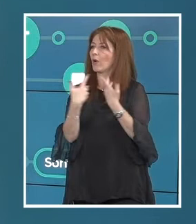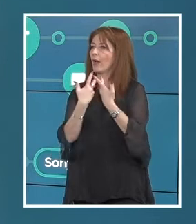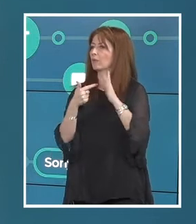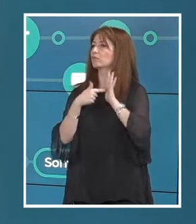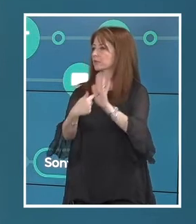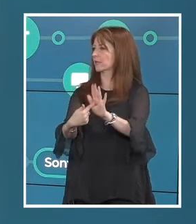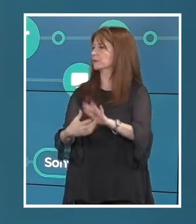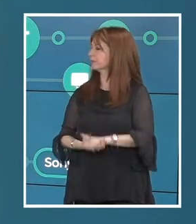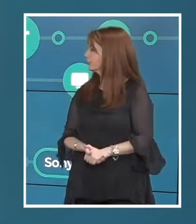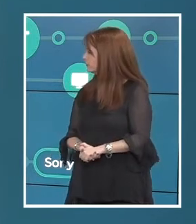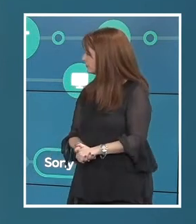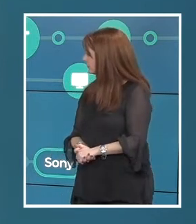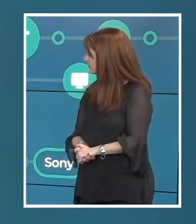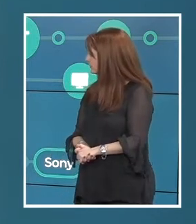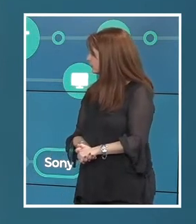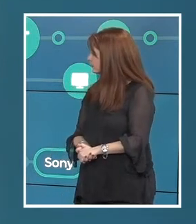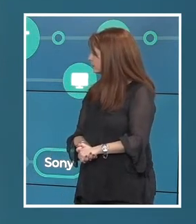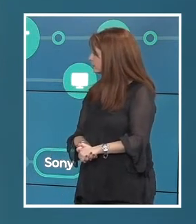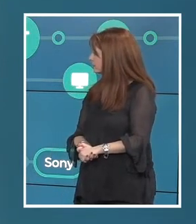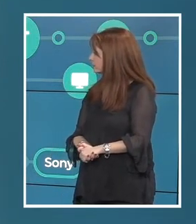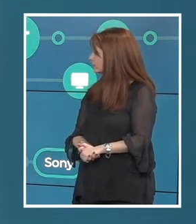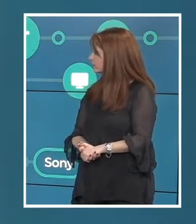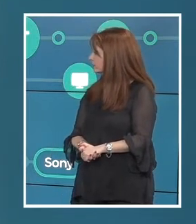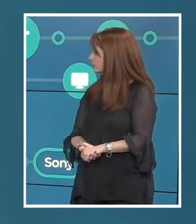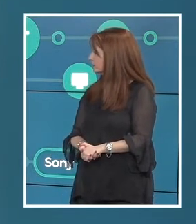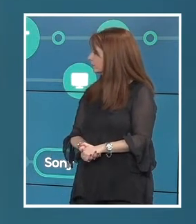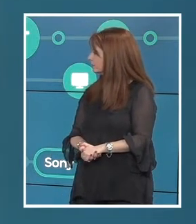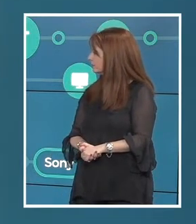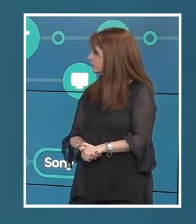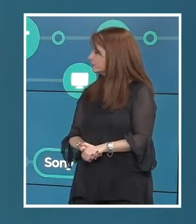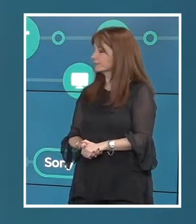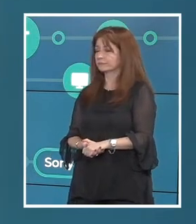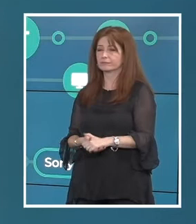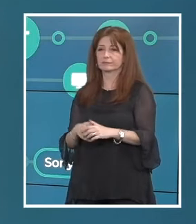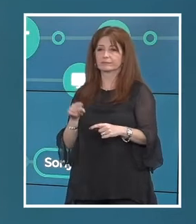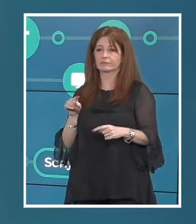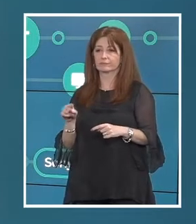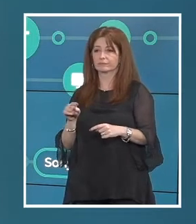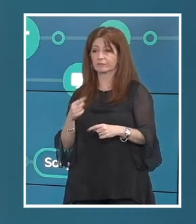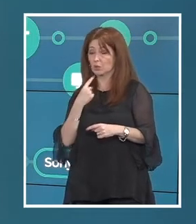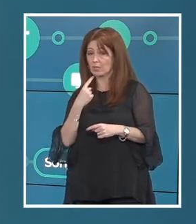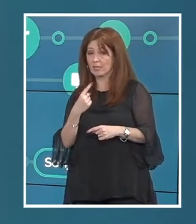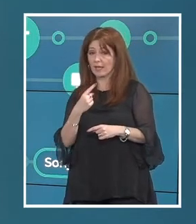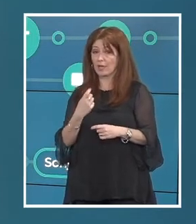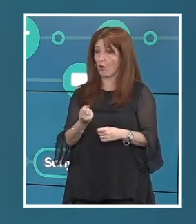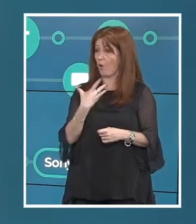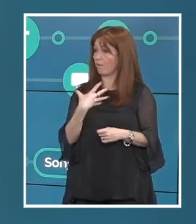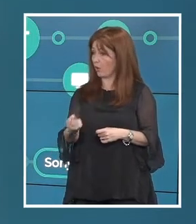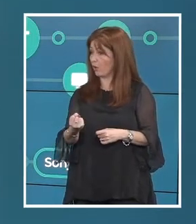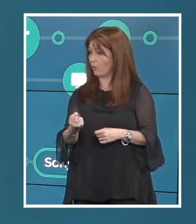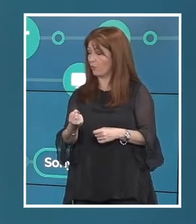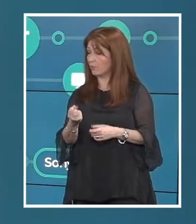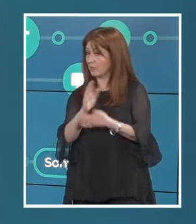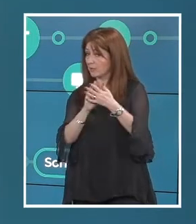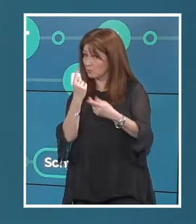we use iPlayer as a web app on our intranet. To know that it can be toggled on or off, and it can also be